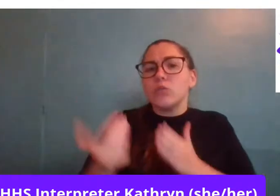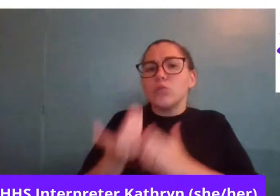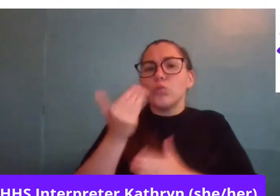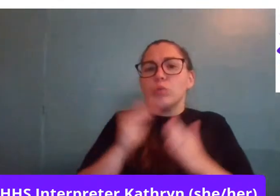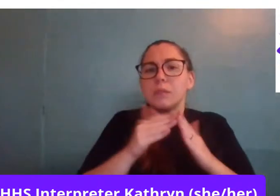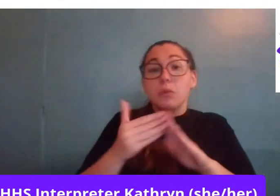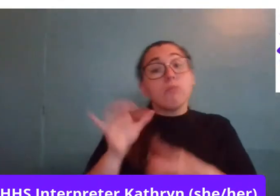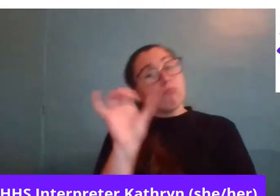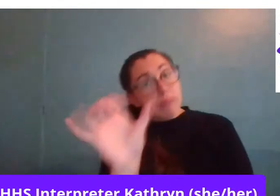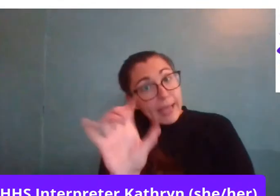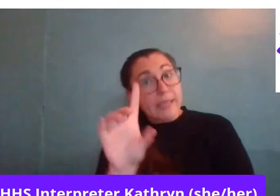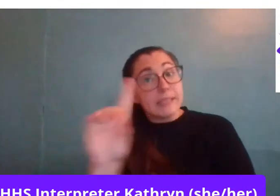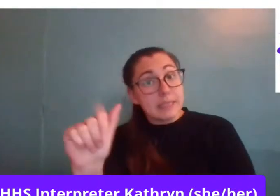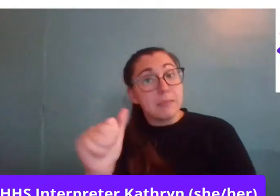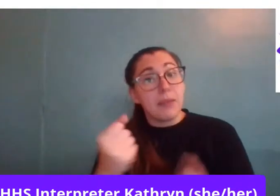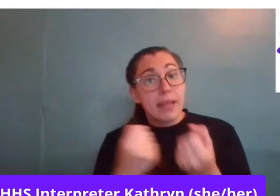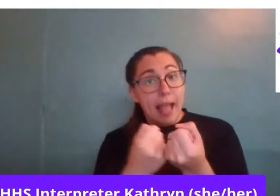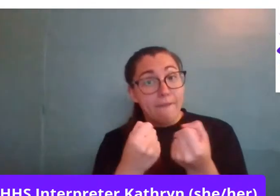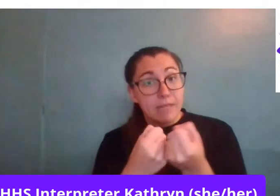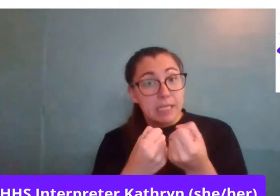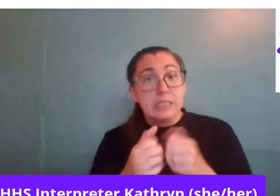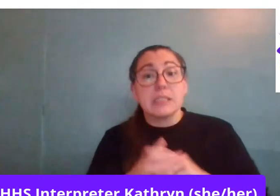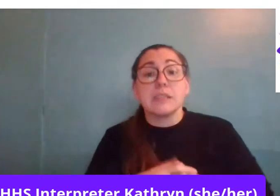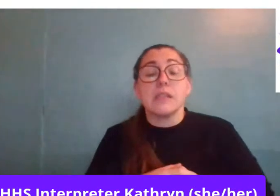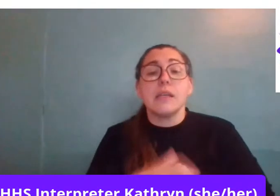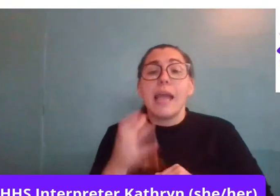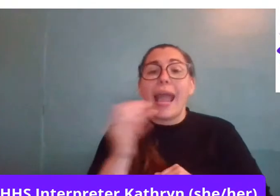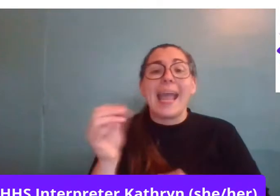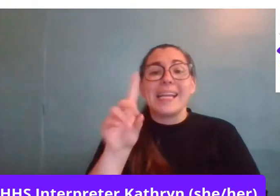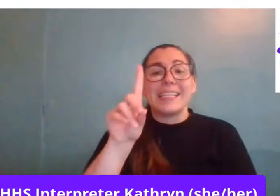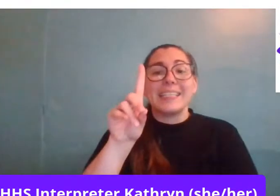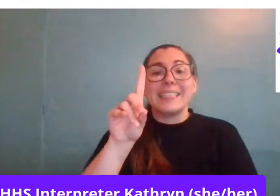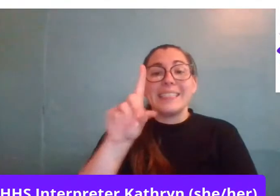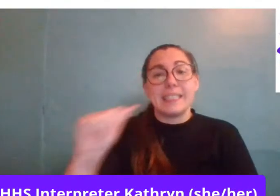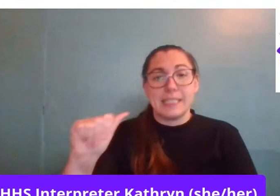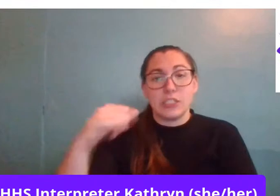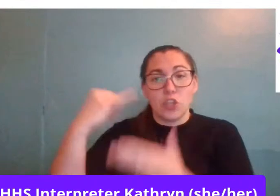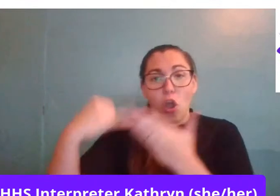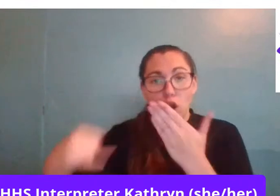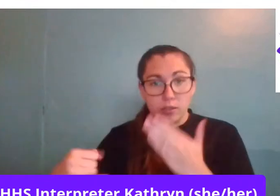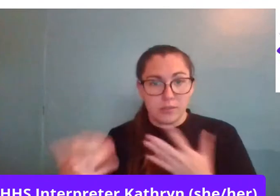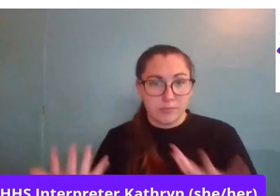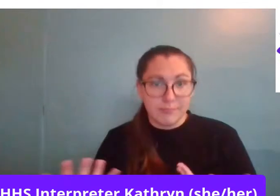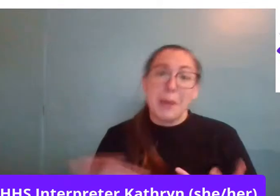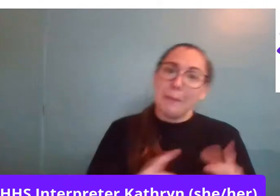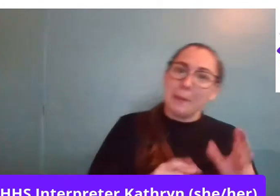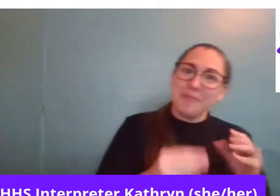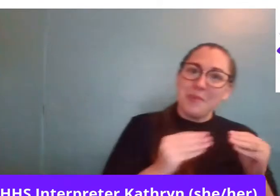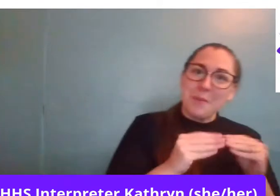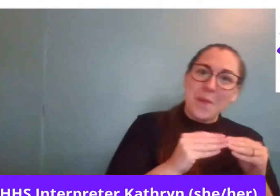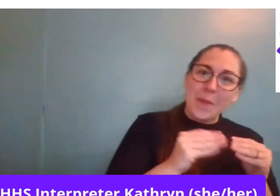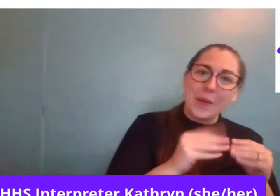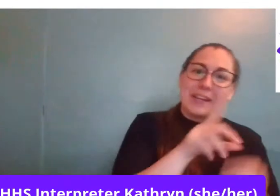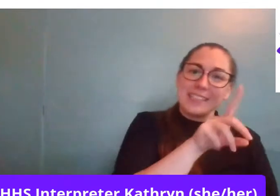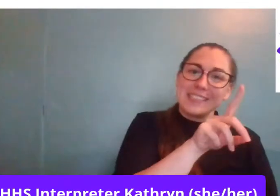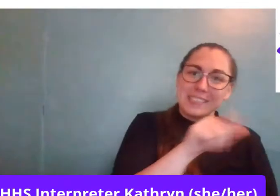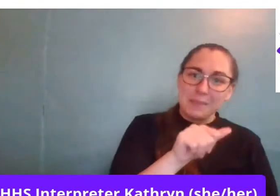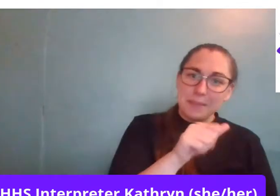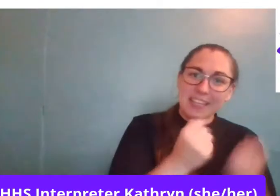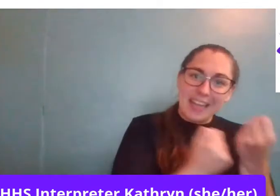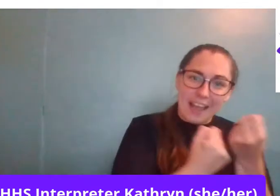as disability advocates and DisArt, but probably more so disability advocates of Kent